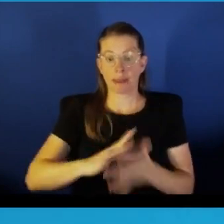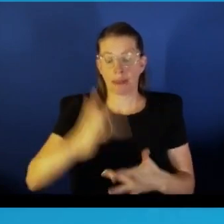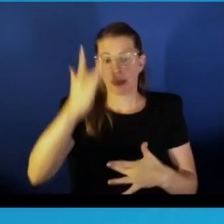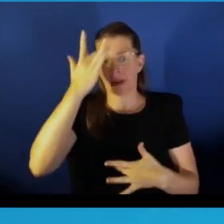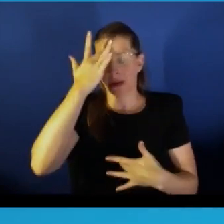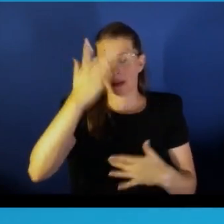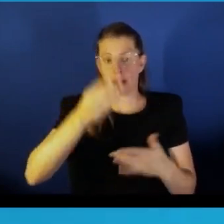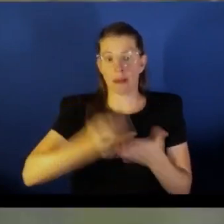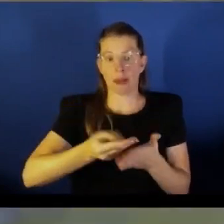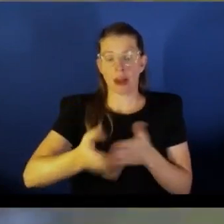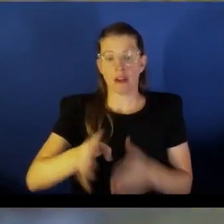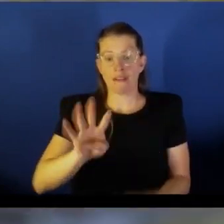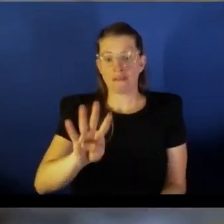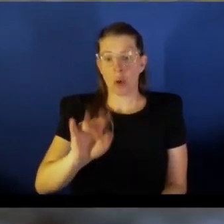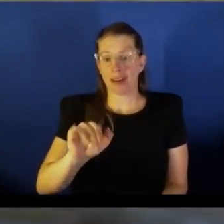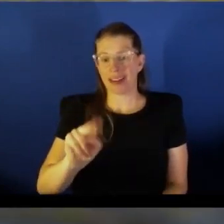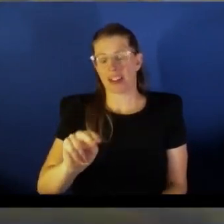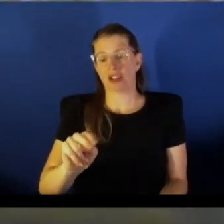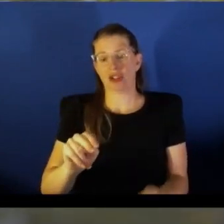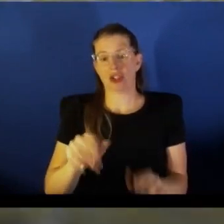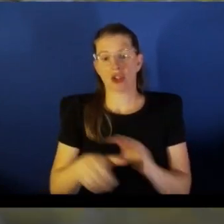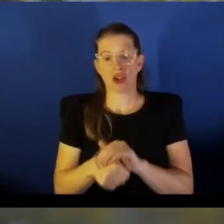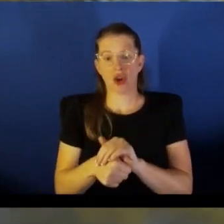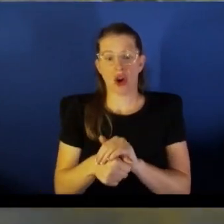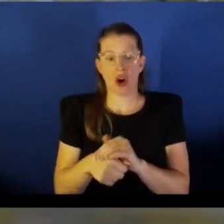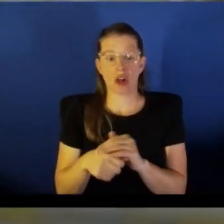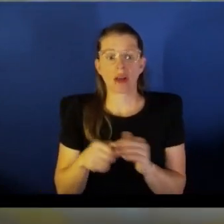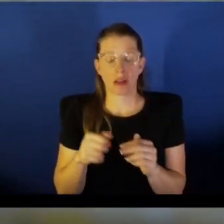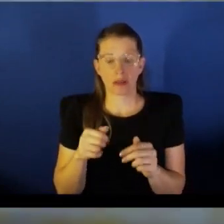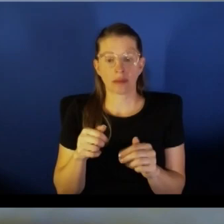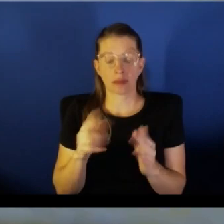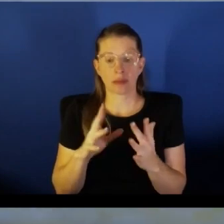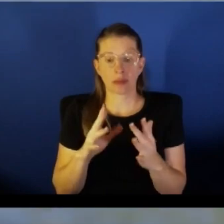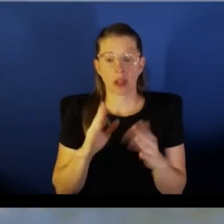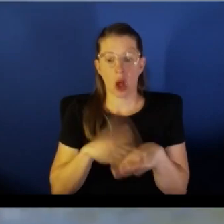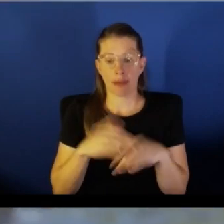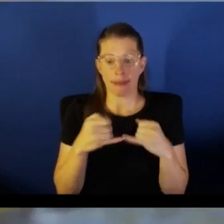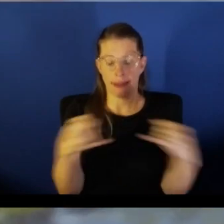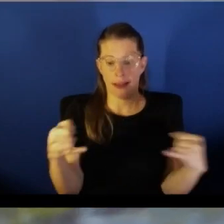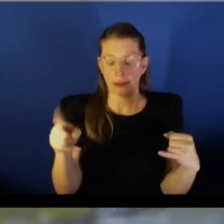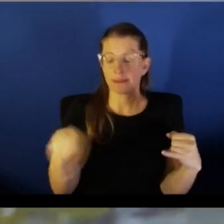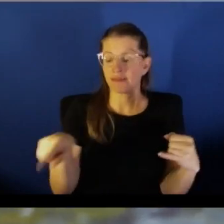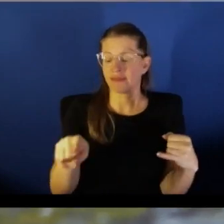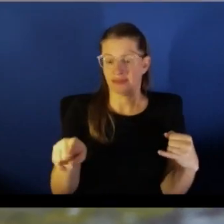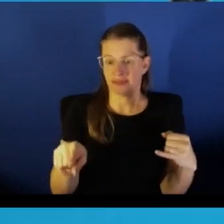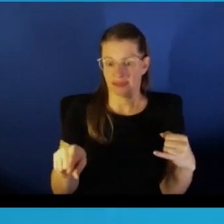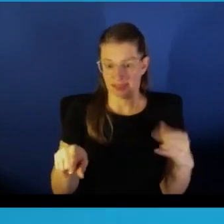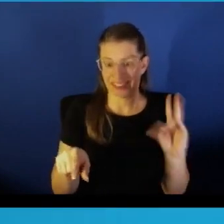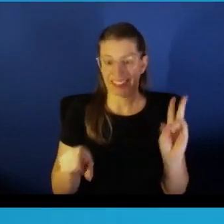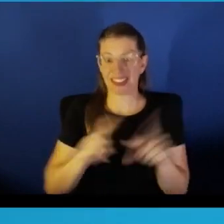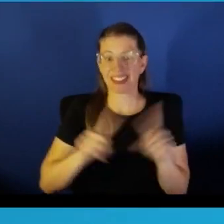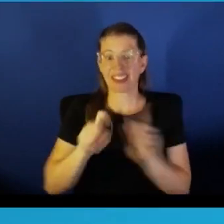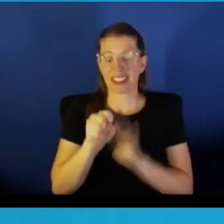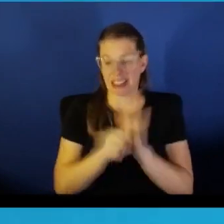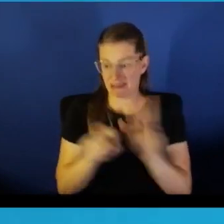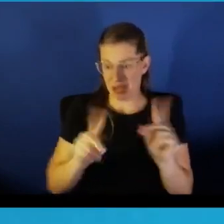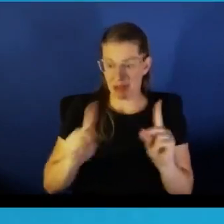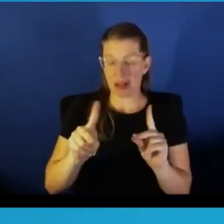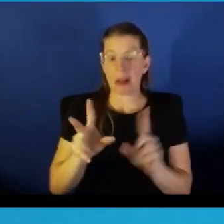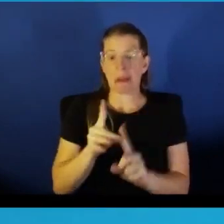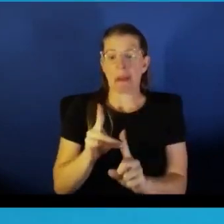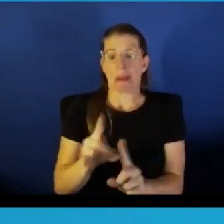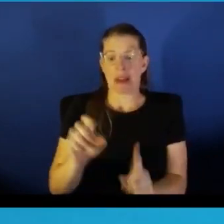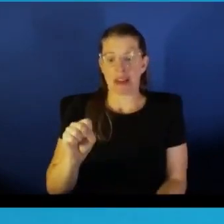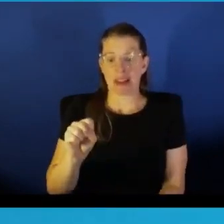4-inch turtle online. At least 15 people in those 11 states have become infected now with salmonella. A majority of the people who have